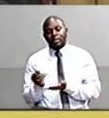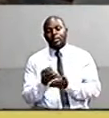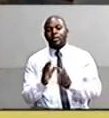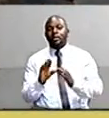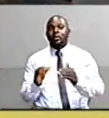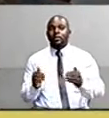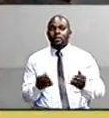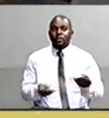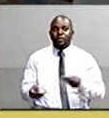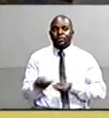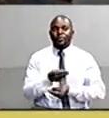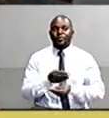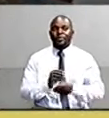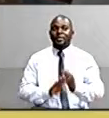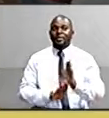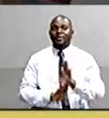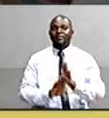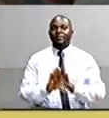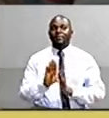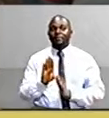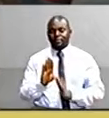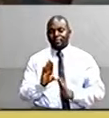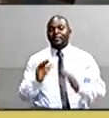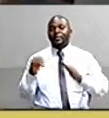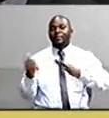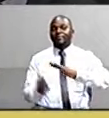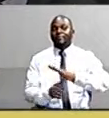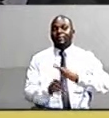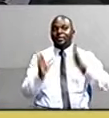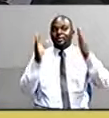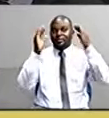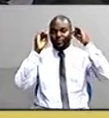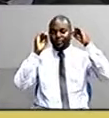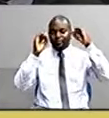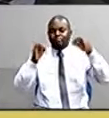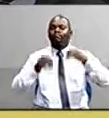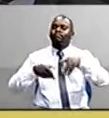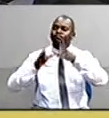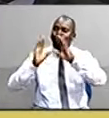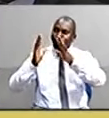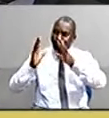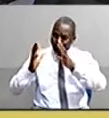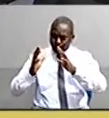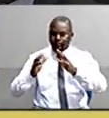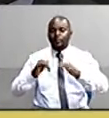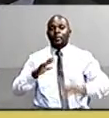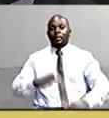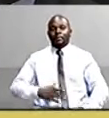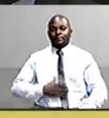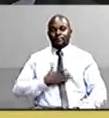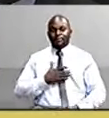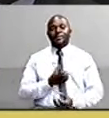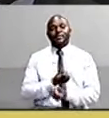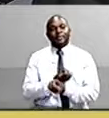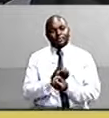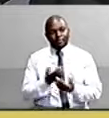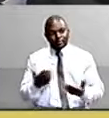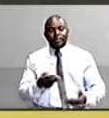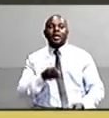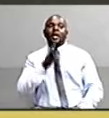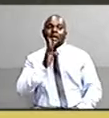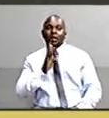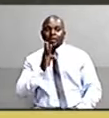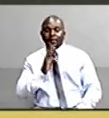and economic development. The Vice President hailed Ambassador Ruth Acheng for visiting a number of wineries